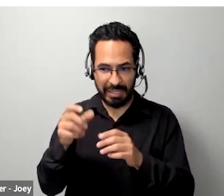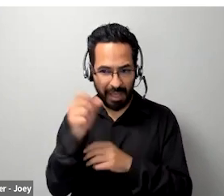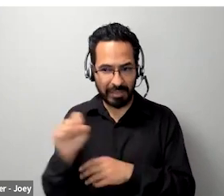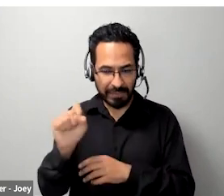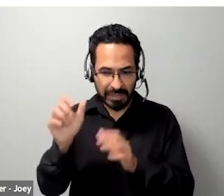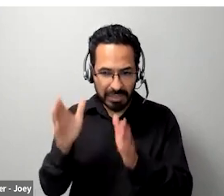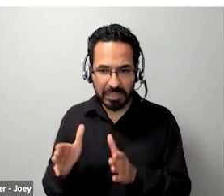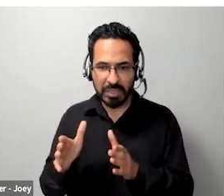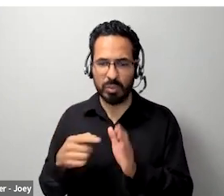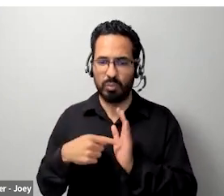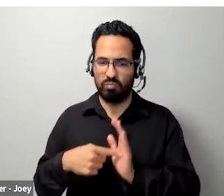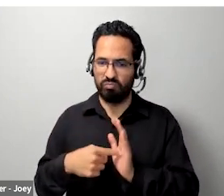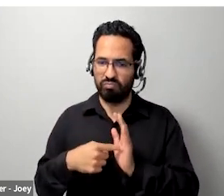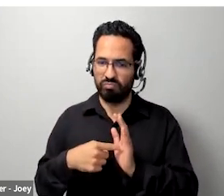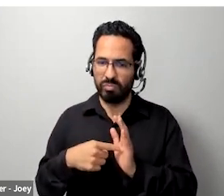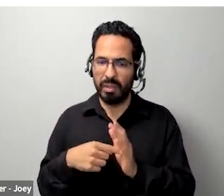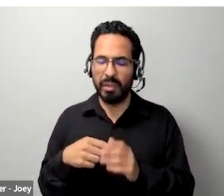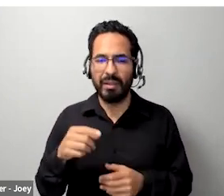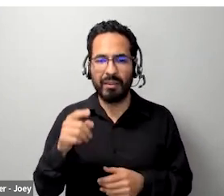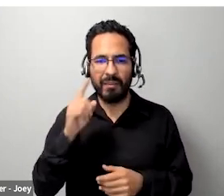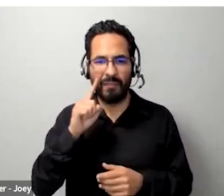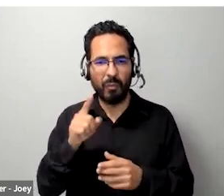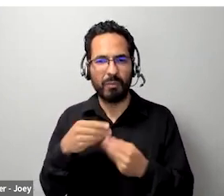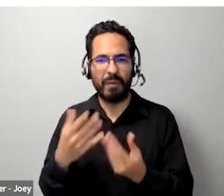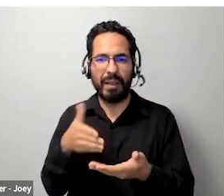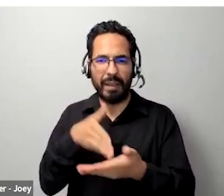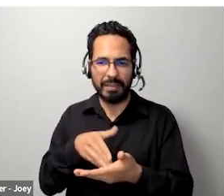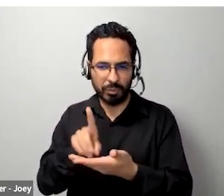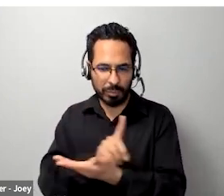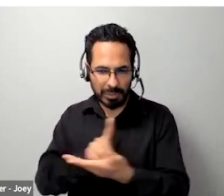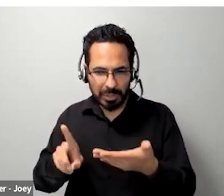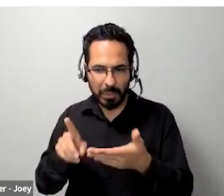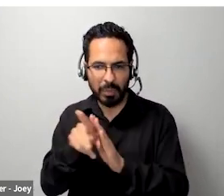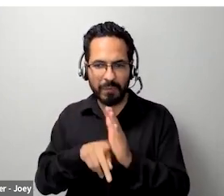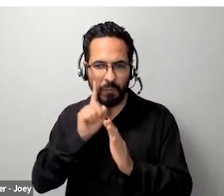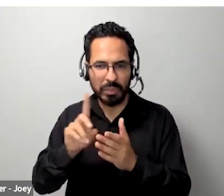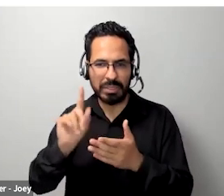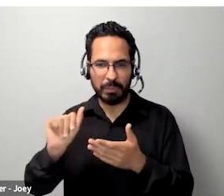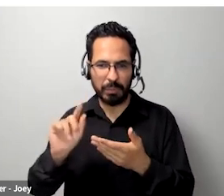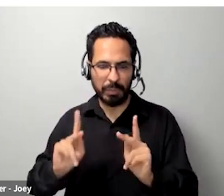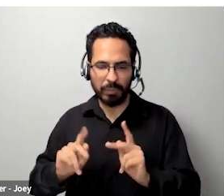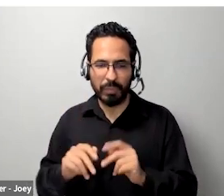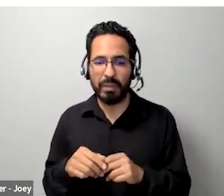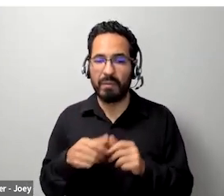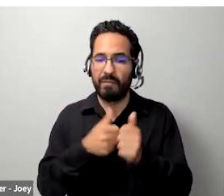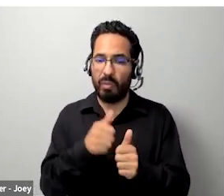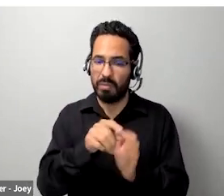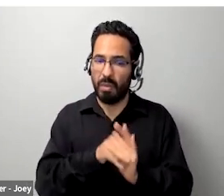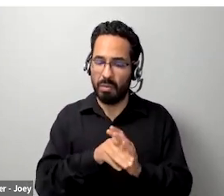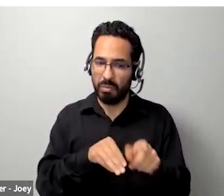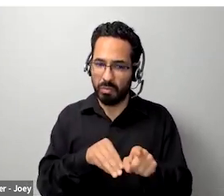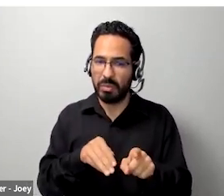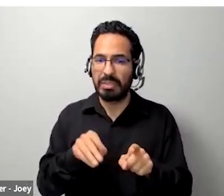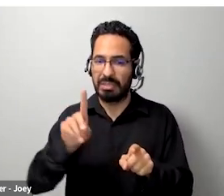of disability by implementing anti-discrimination policies for disabled people. According to this model, disability is not something